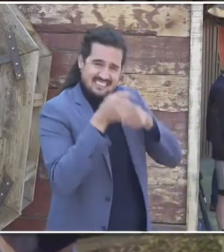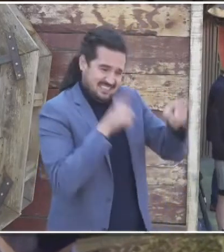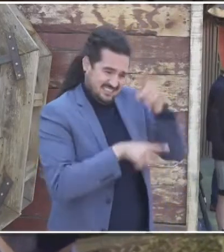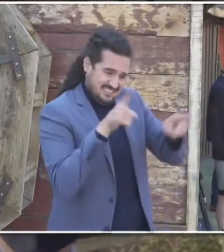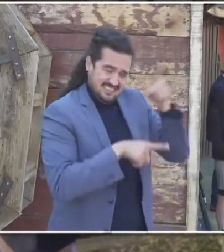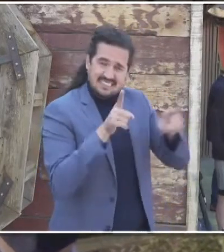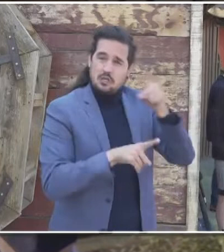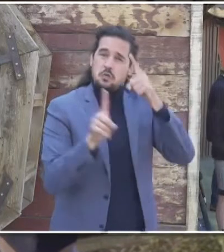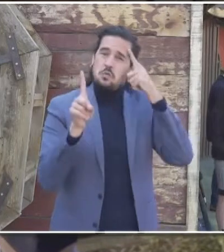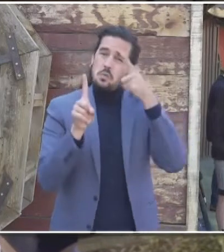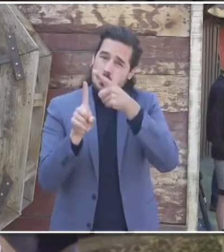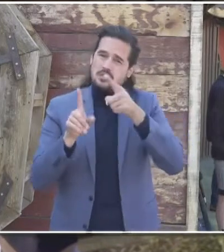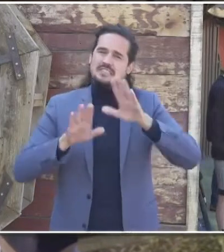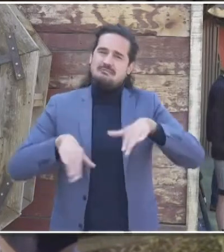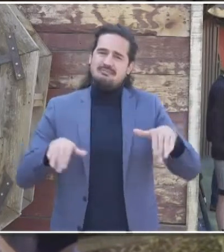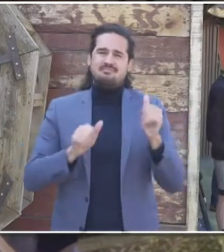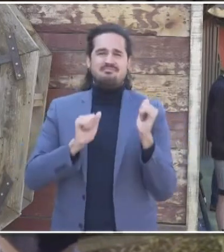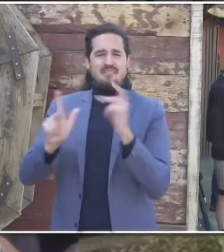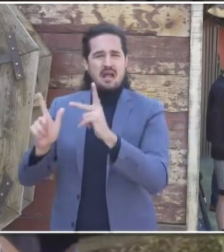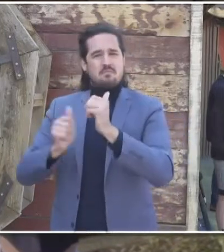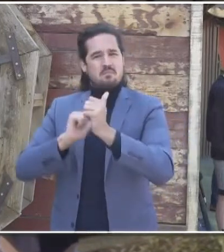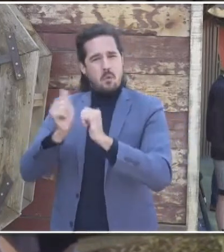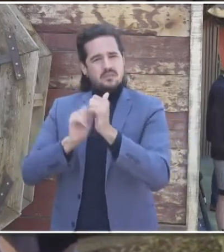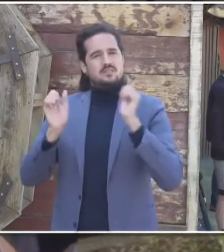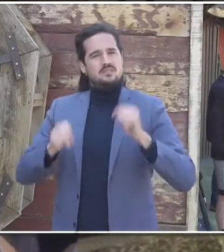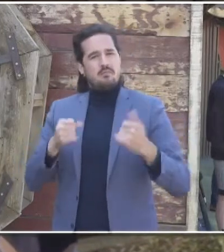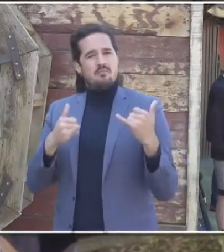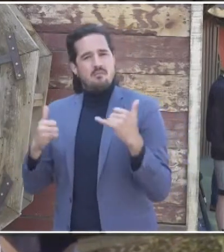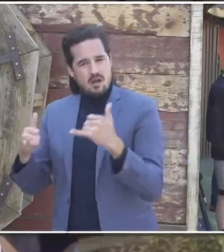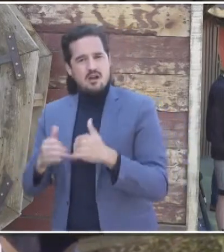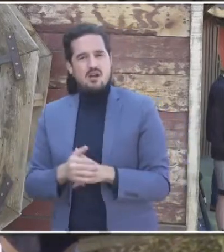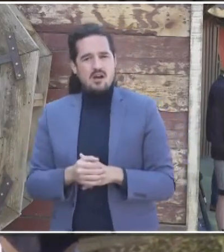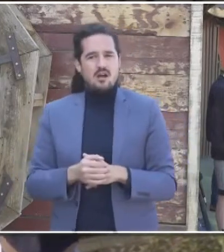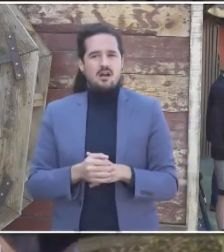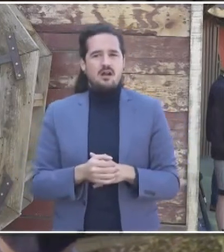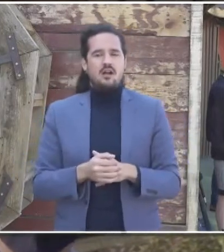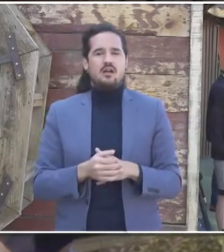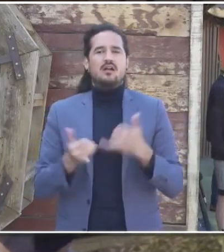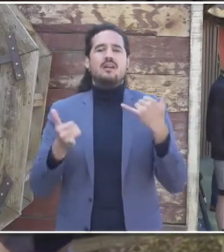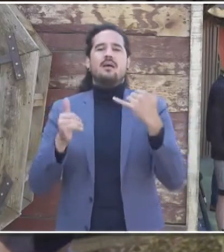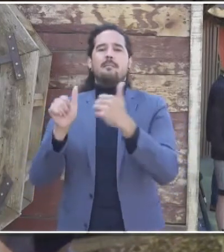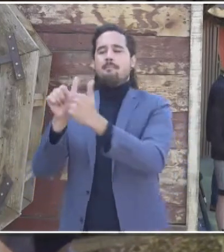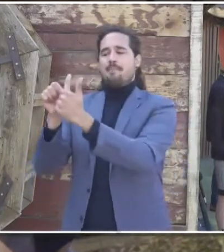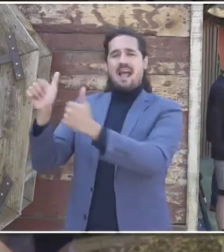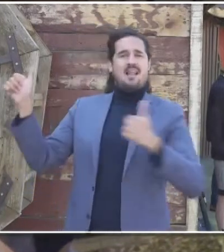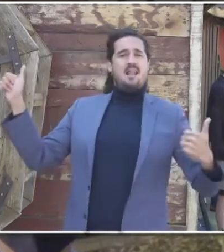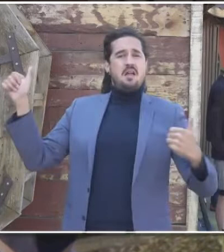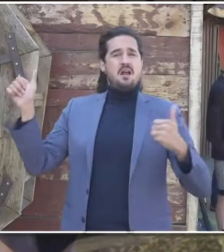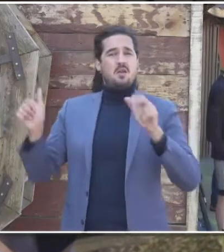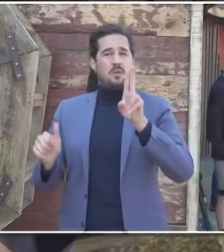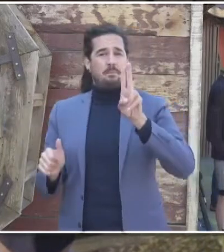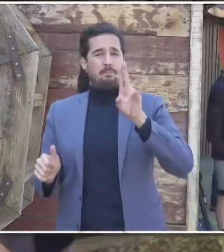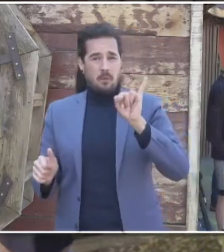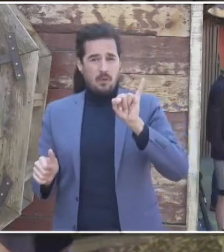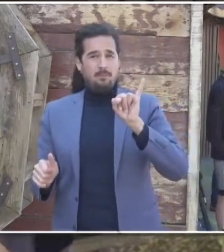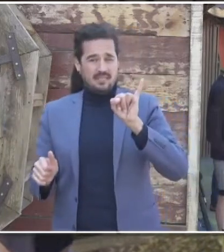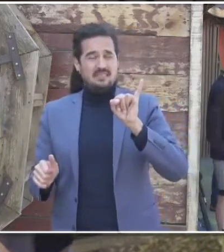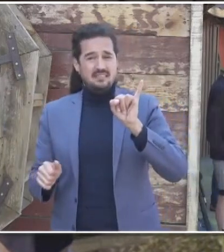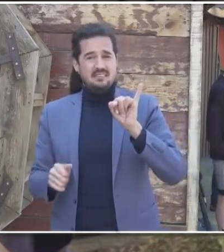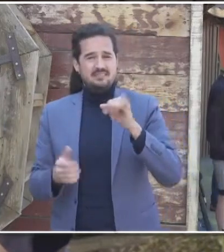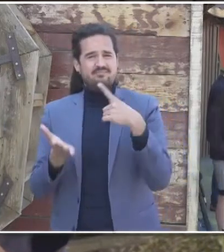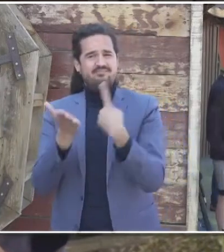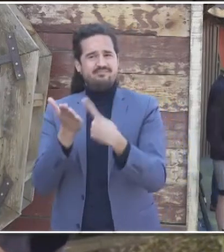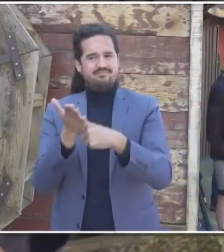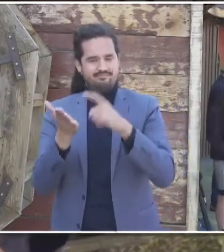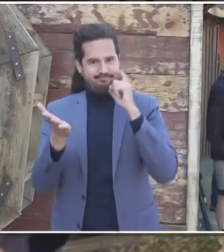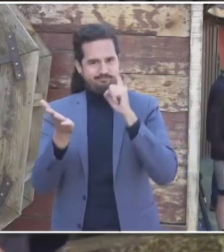of backlogs, we went through backlog through a strike team at EDD. We identified 1.65 million backlogged